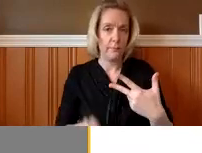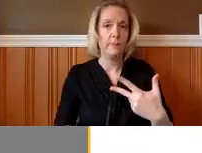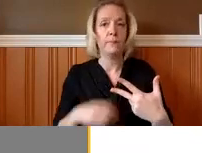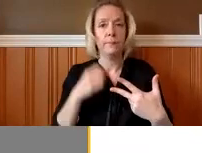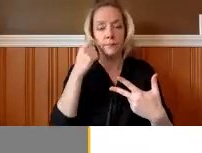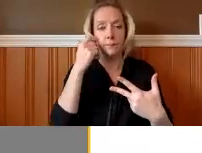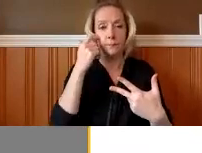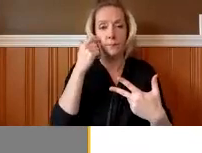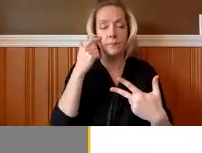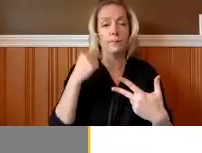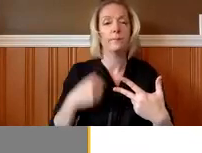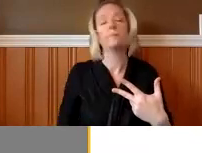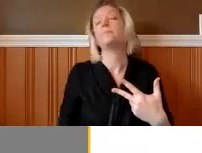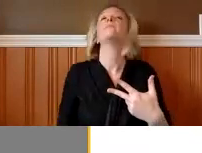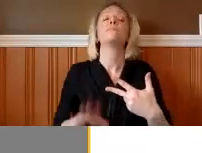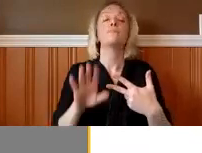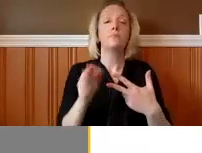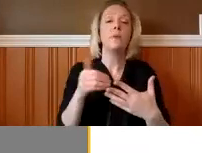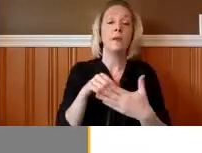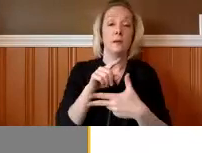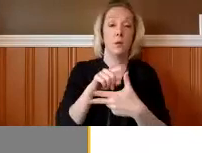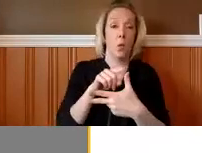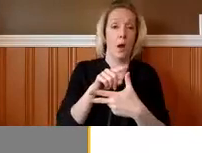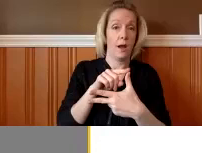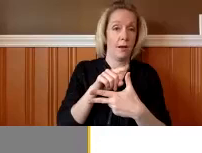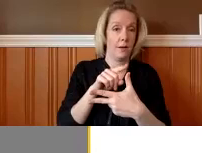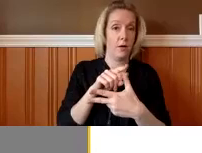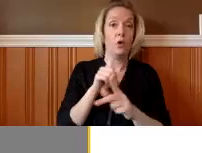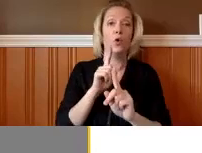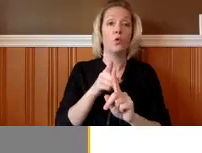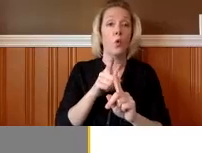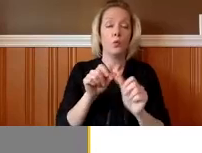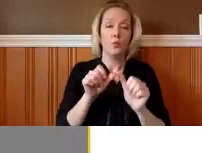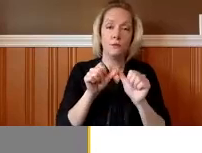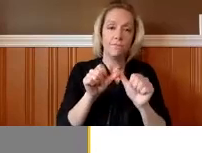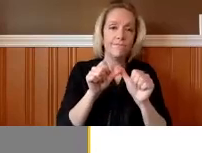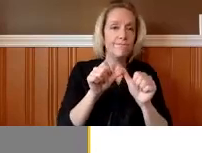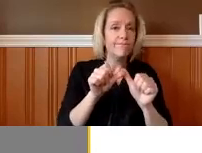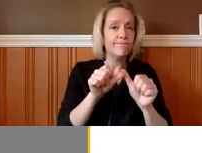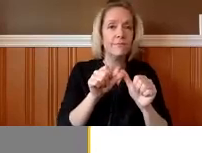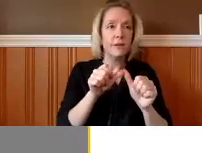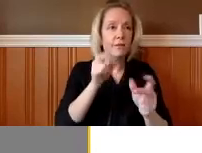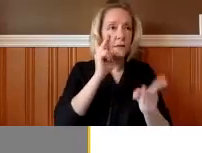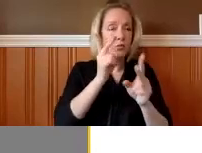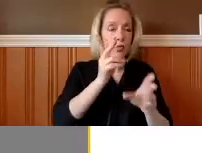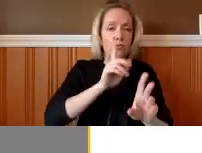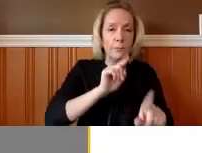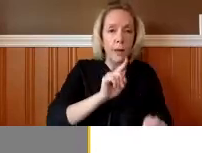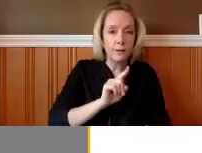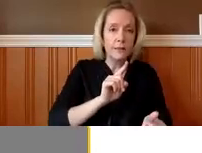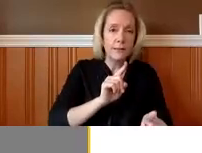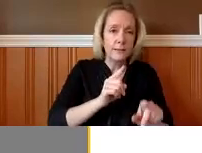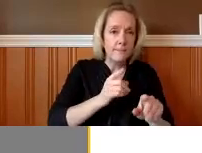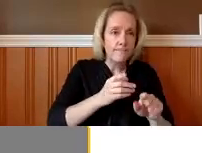3. And again, in phase 1, we want to build those consistent visual responses. In phase 2, we're really thinking